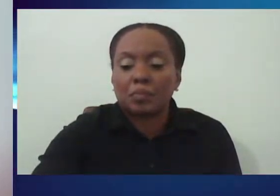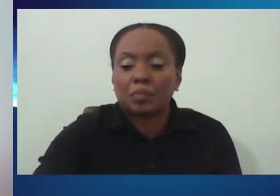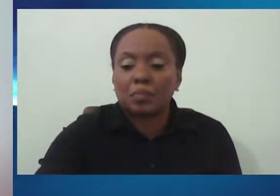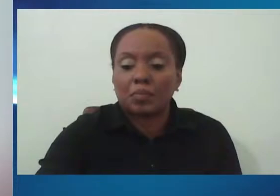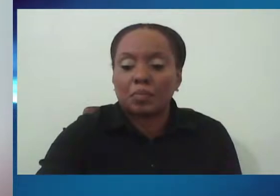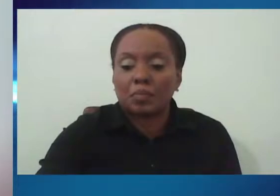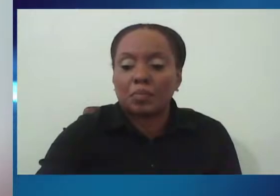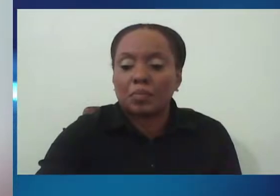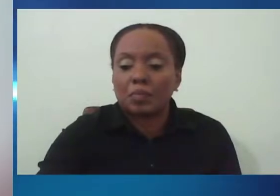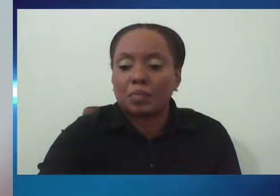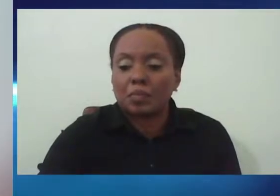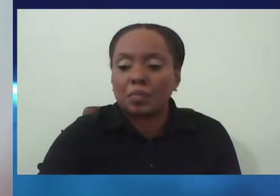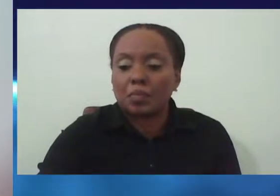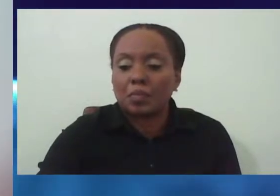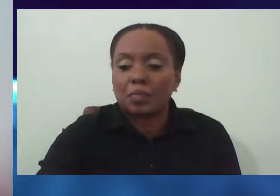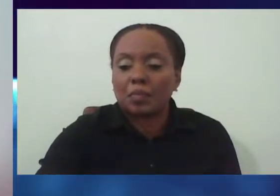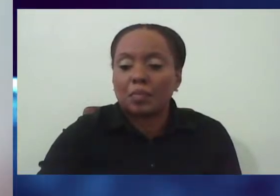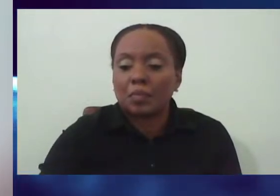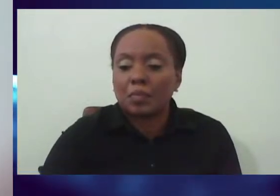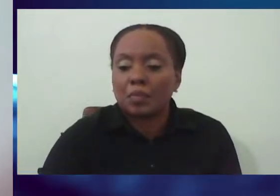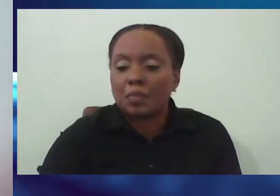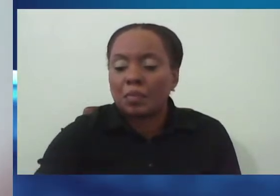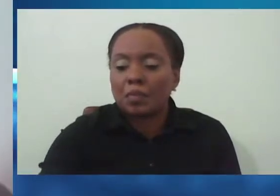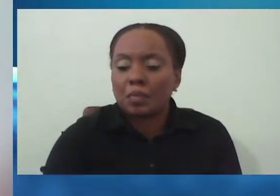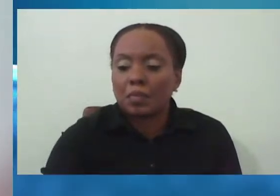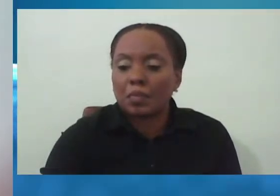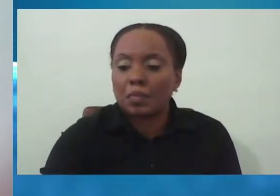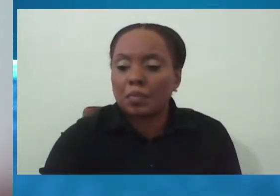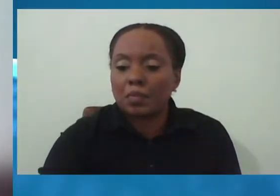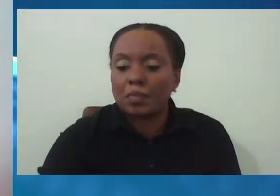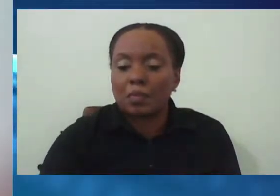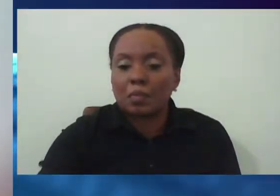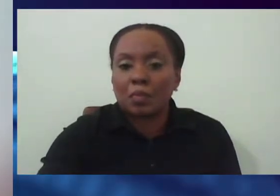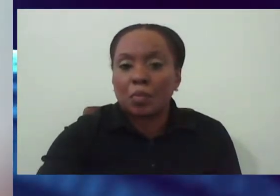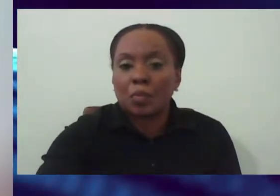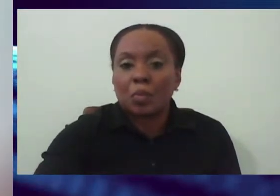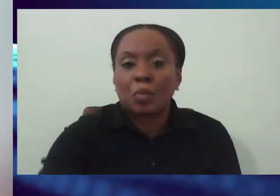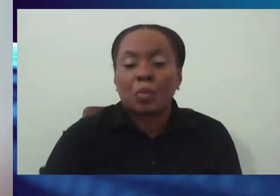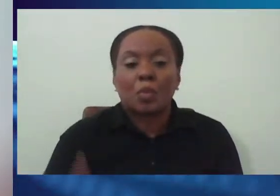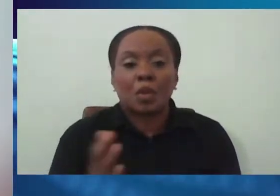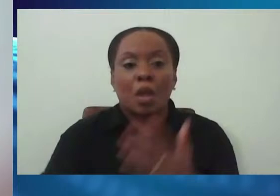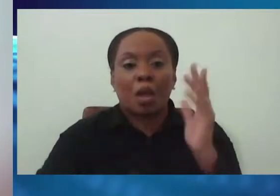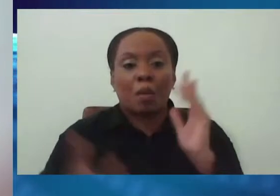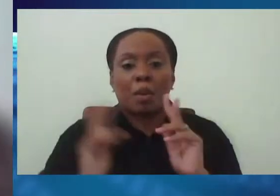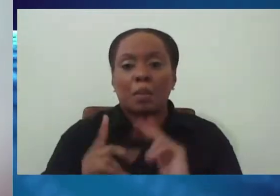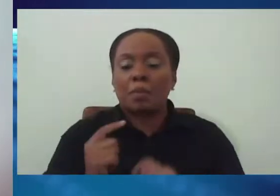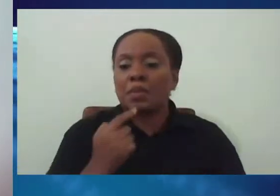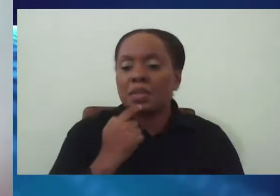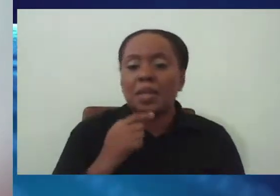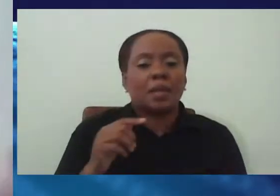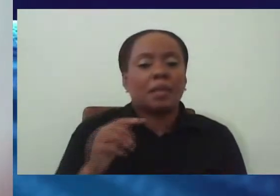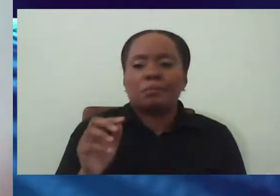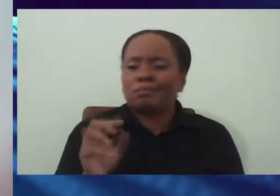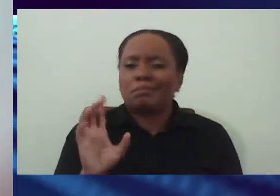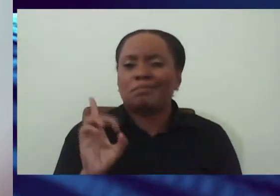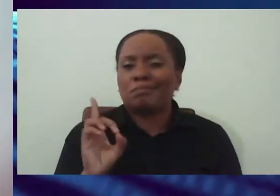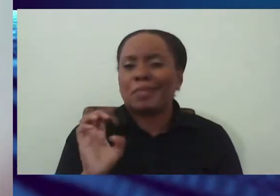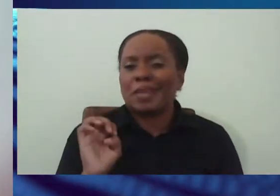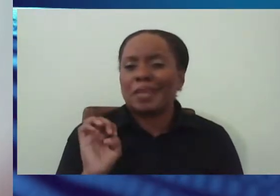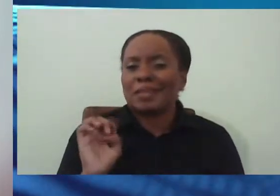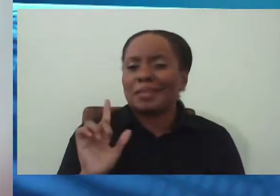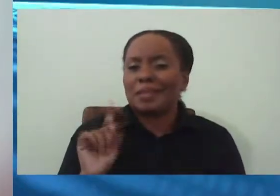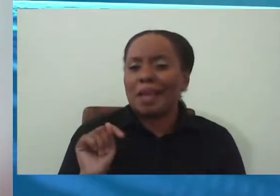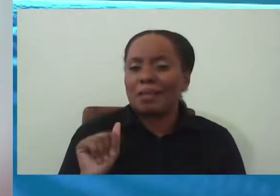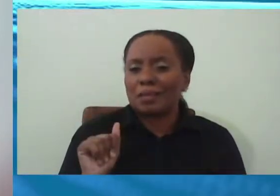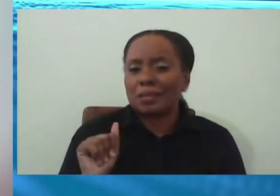this is not as sensitive or as cautious as it could be, because we're now dealing with Delta, which is more contagious. But the rule of thumb that we